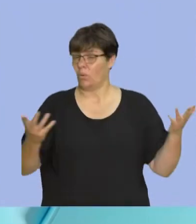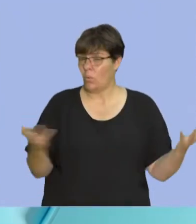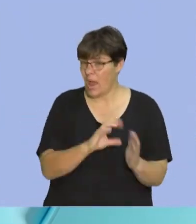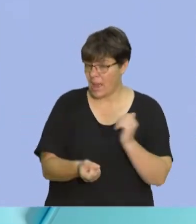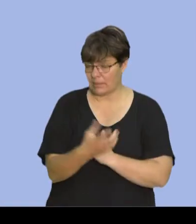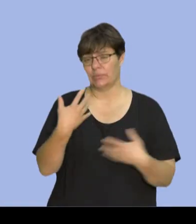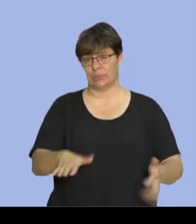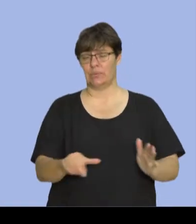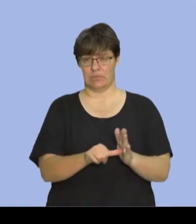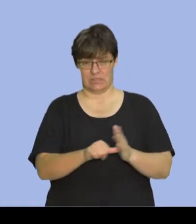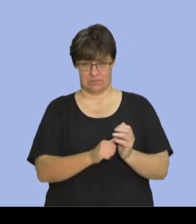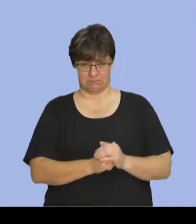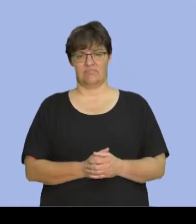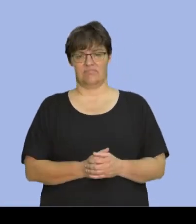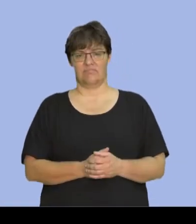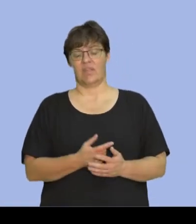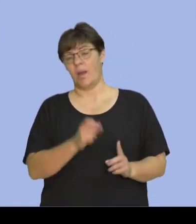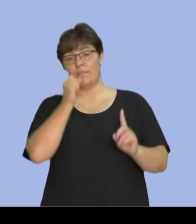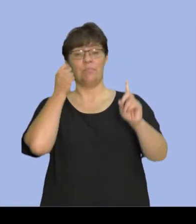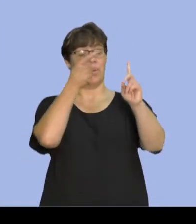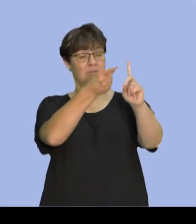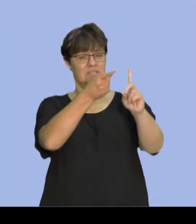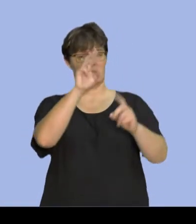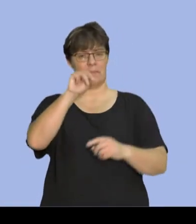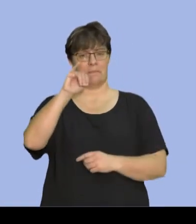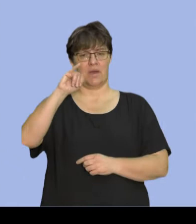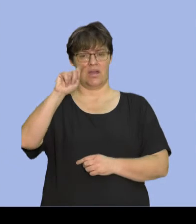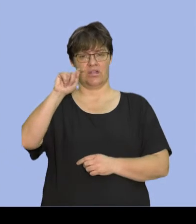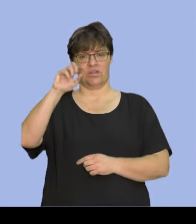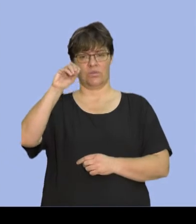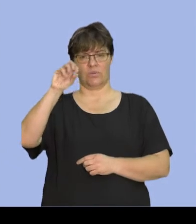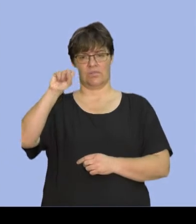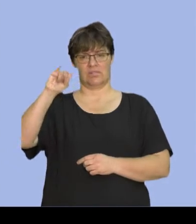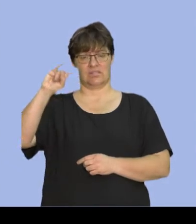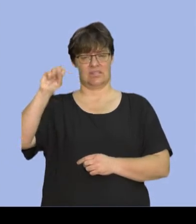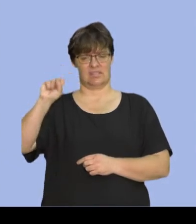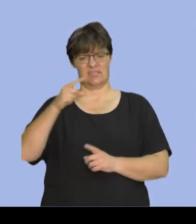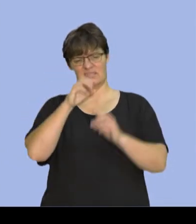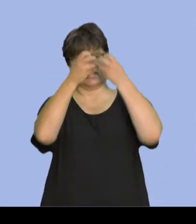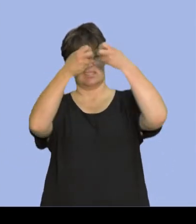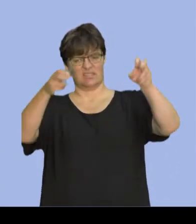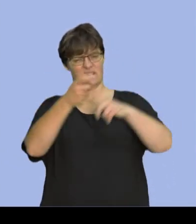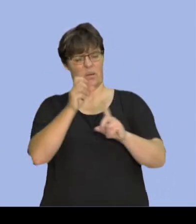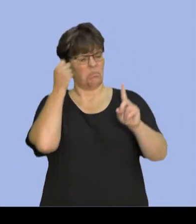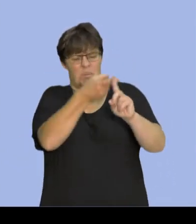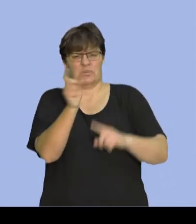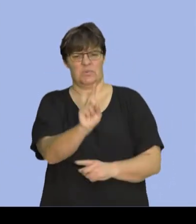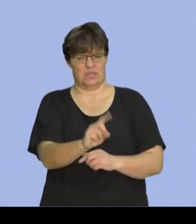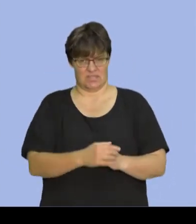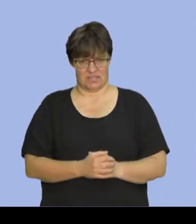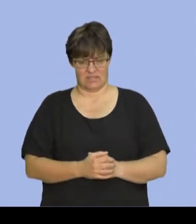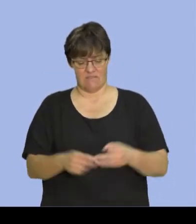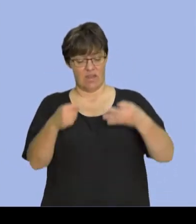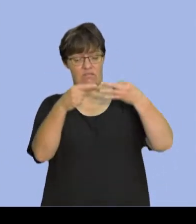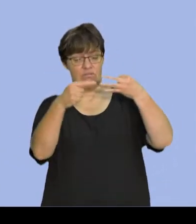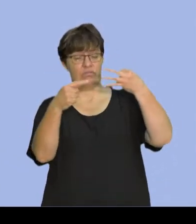occurs. So let's unpack that now. The purpose of mitosis. Let's look at what the purposes are. So